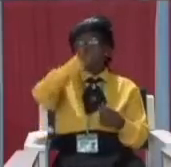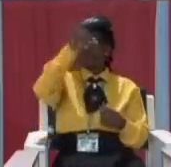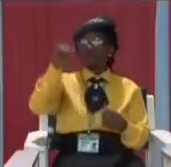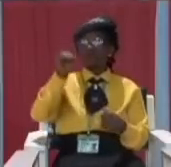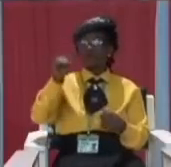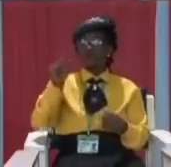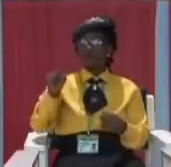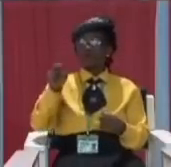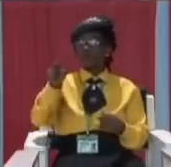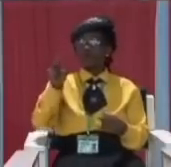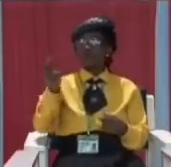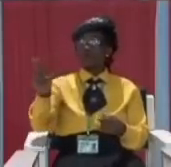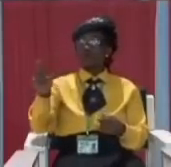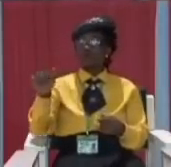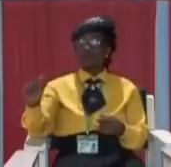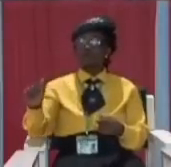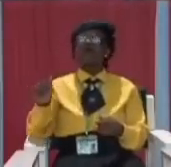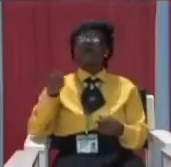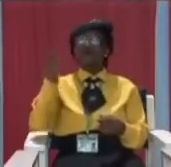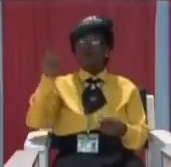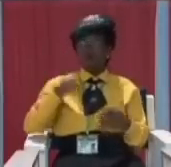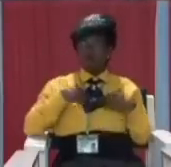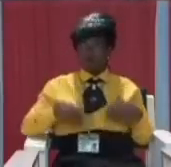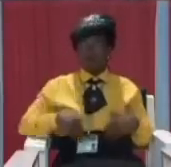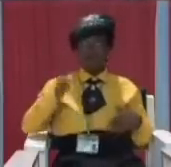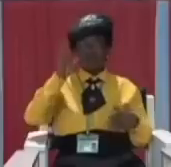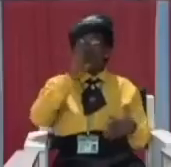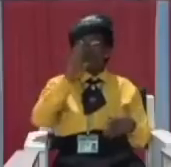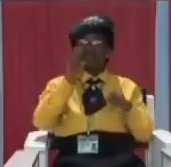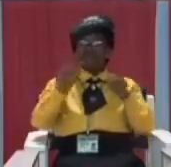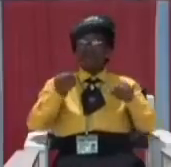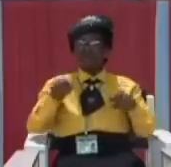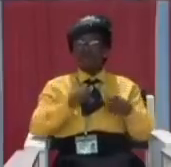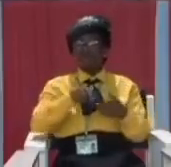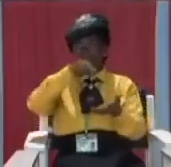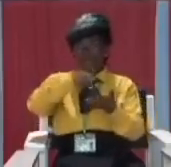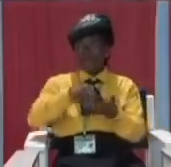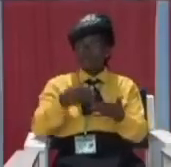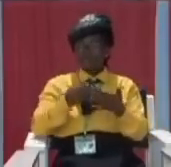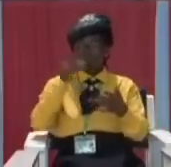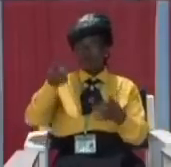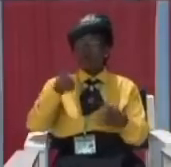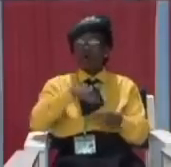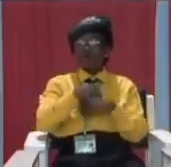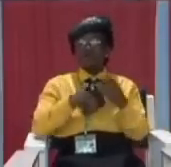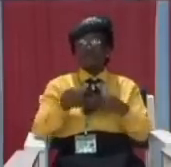Nobody will be able to stand before you all the days of your life. That's what God told him.